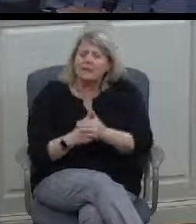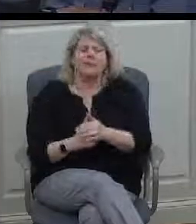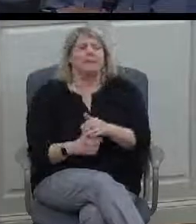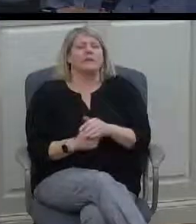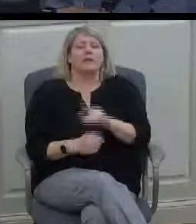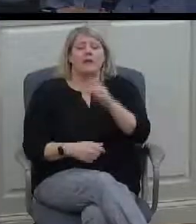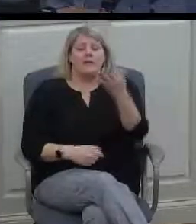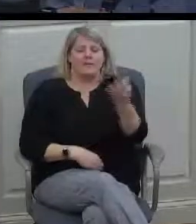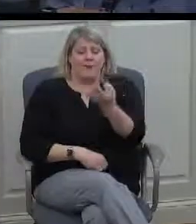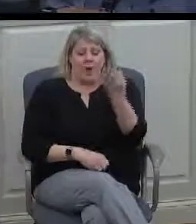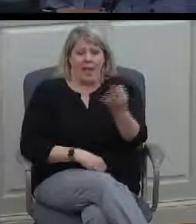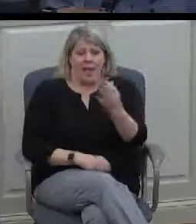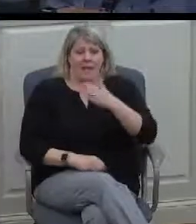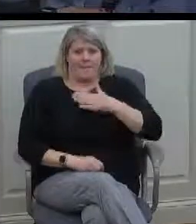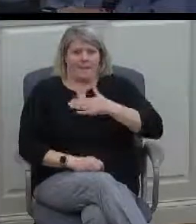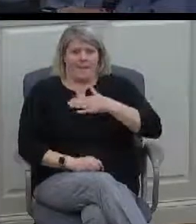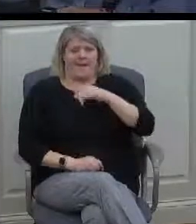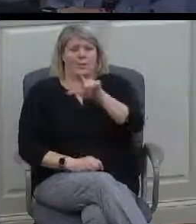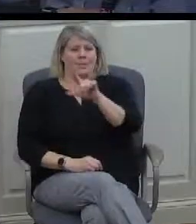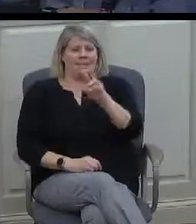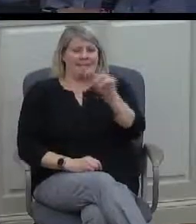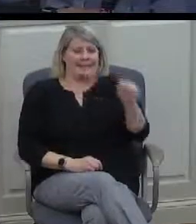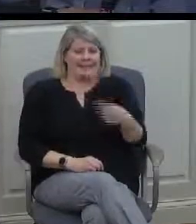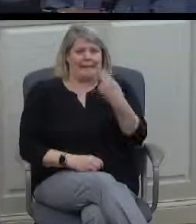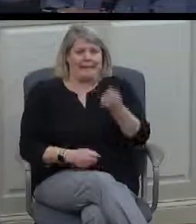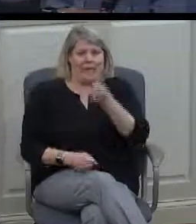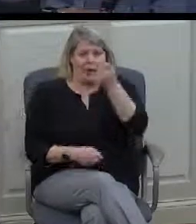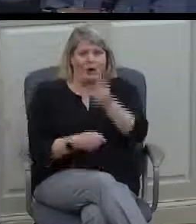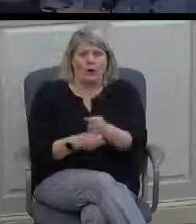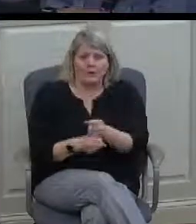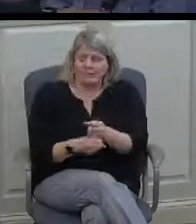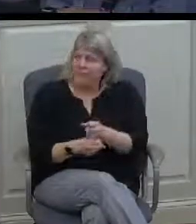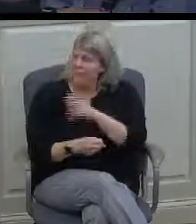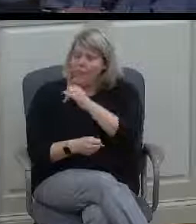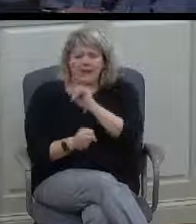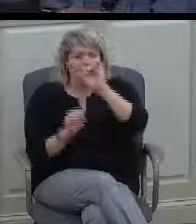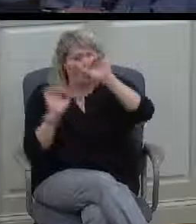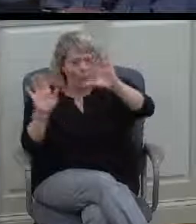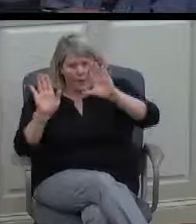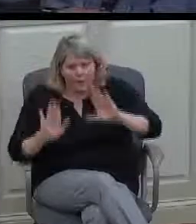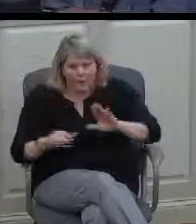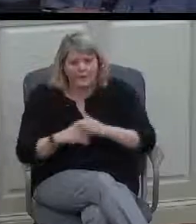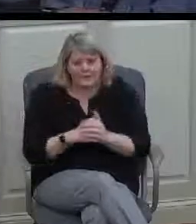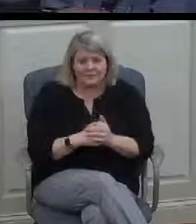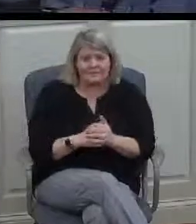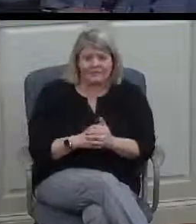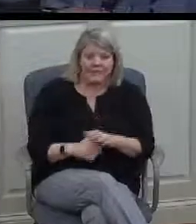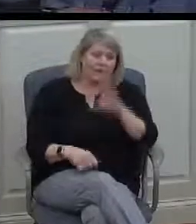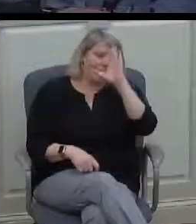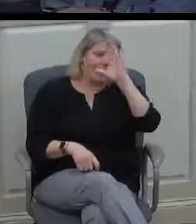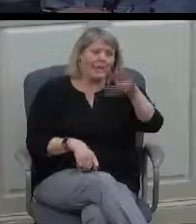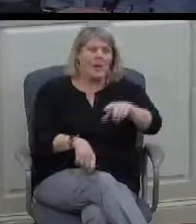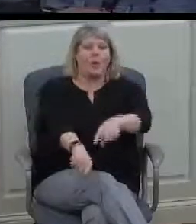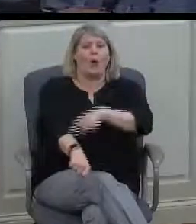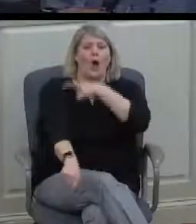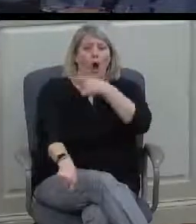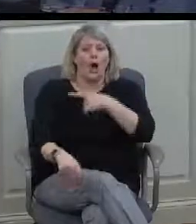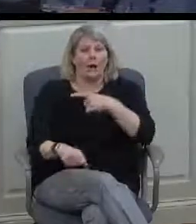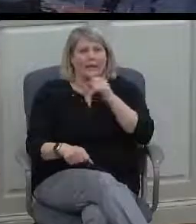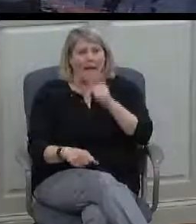Friday was my 26th year here at the city. Fantastic. Yeah. Thank A you. little long, a little short up top.